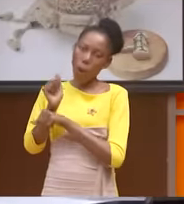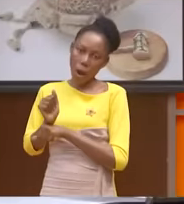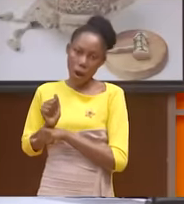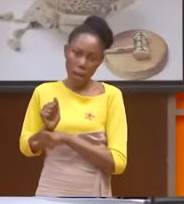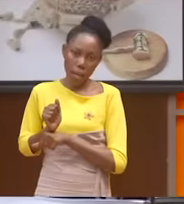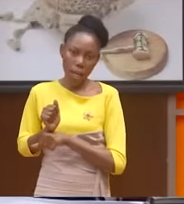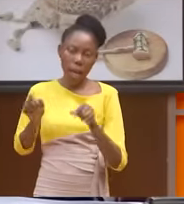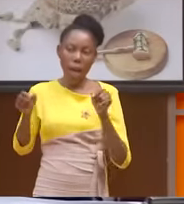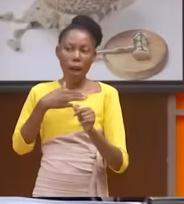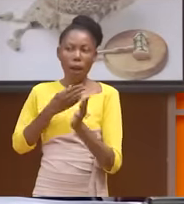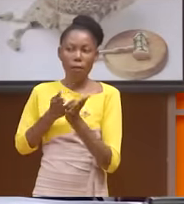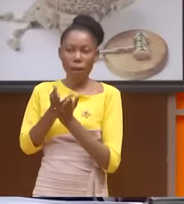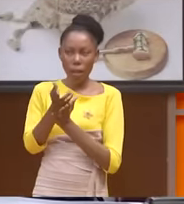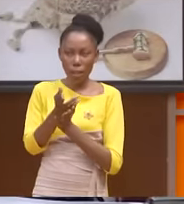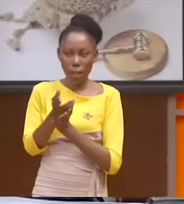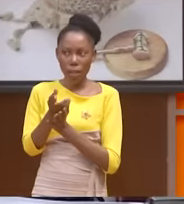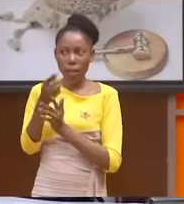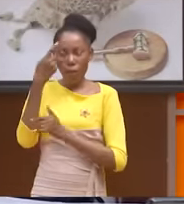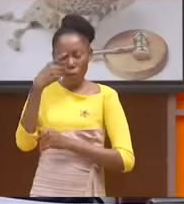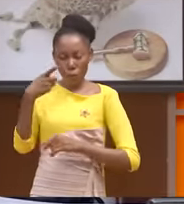the children of the marriage.